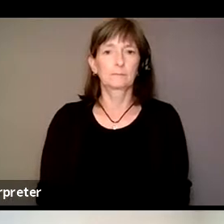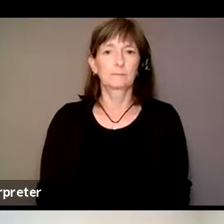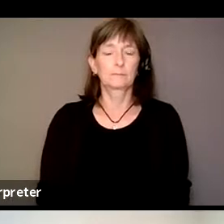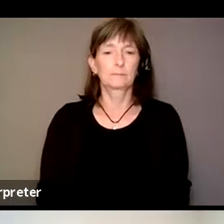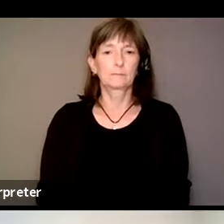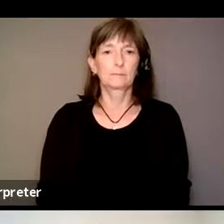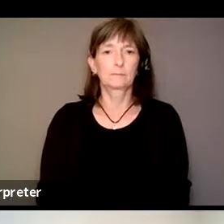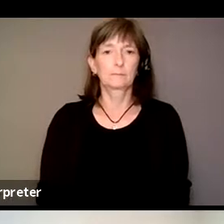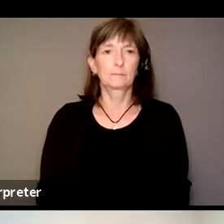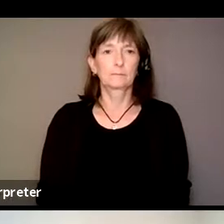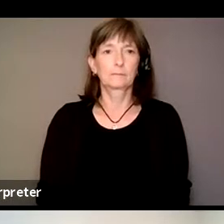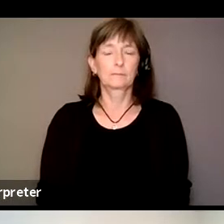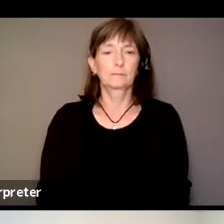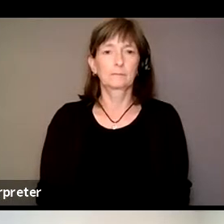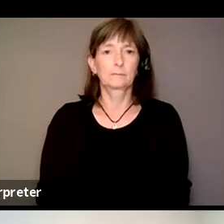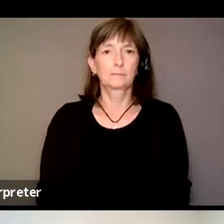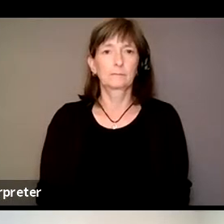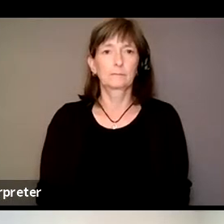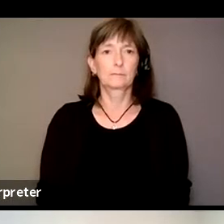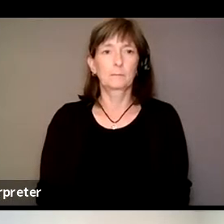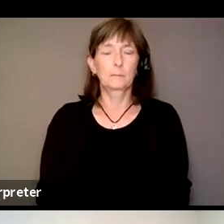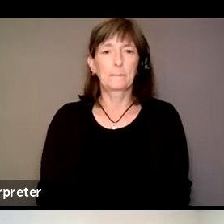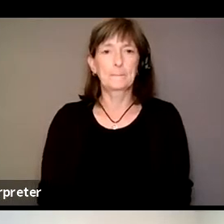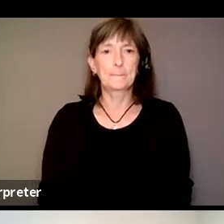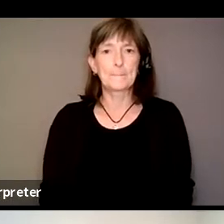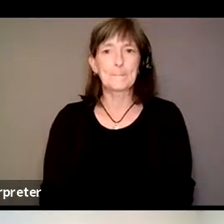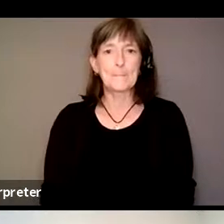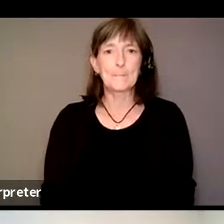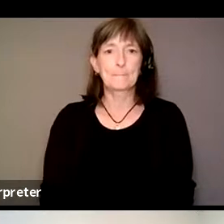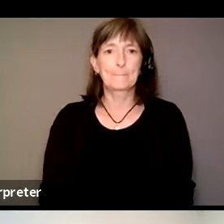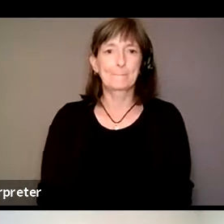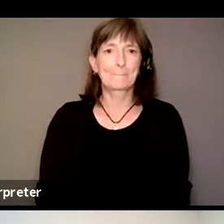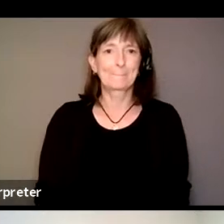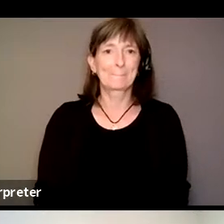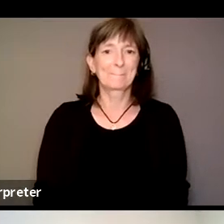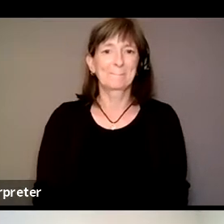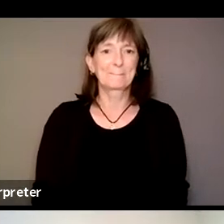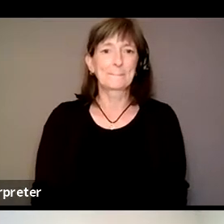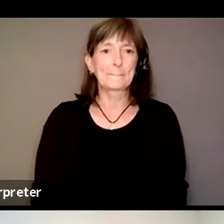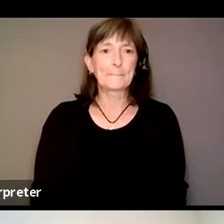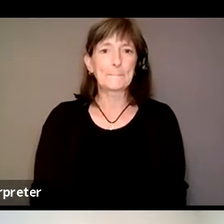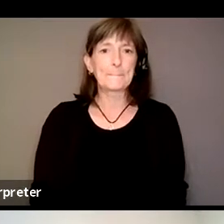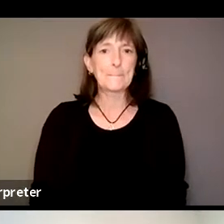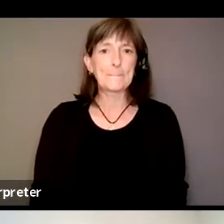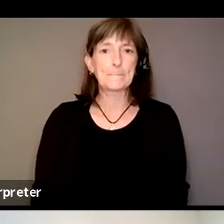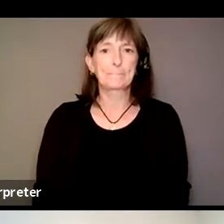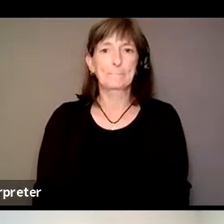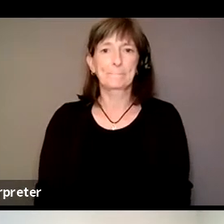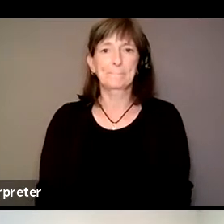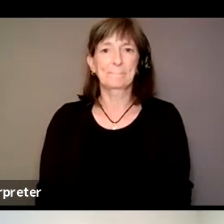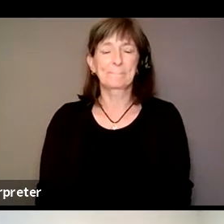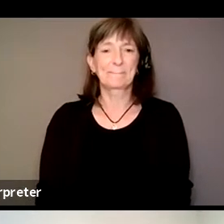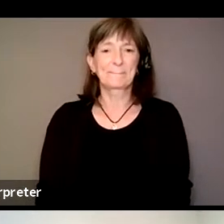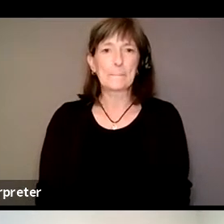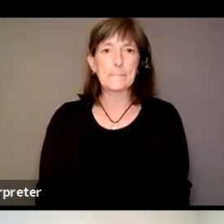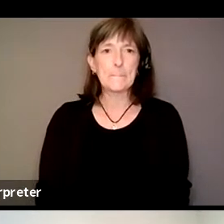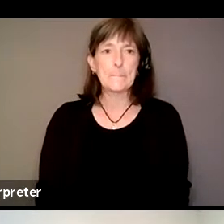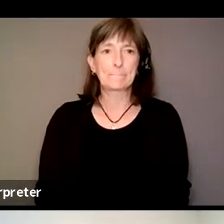I will go and mute myself right now and passing things over to Lynn Robinson to get us started. Thank you